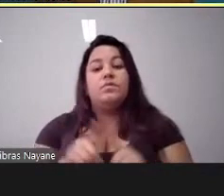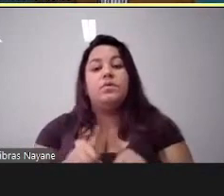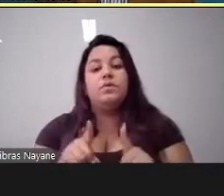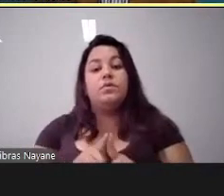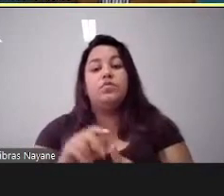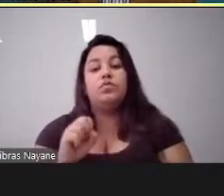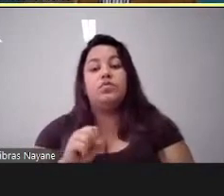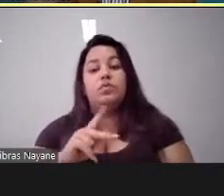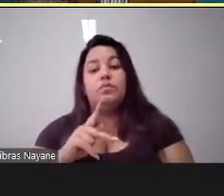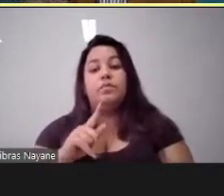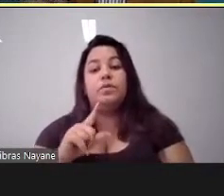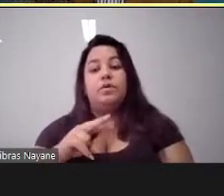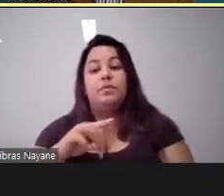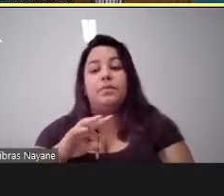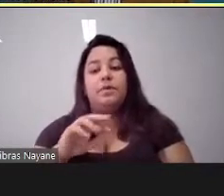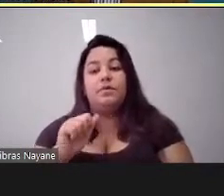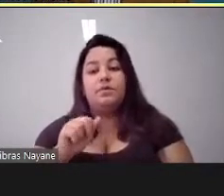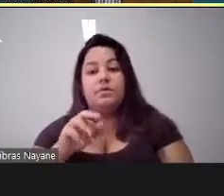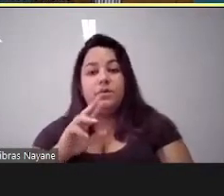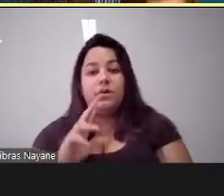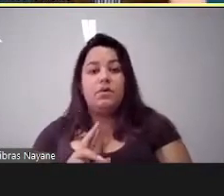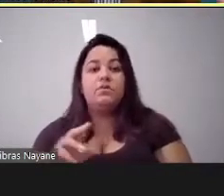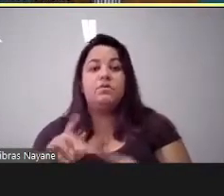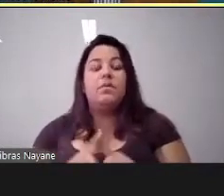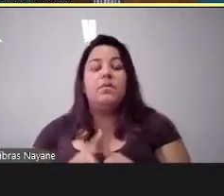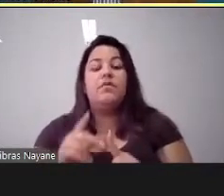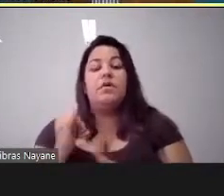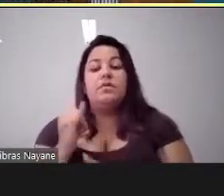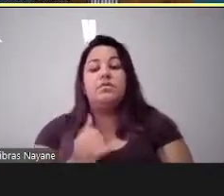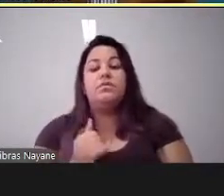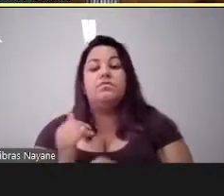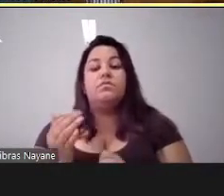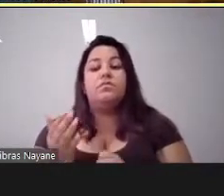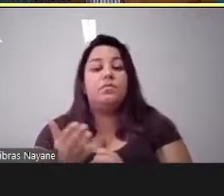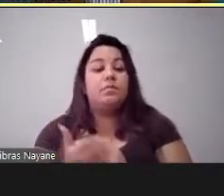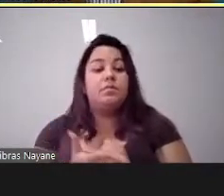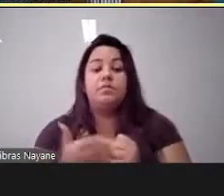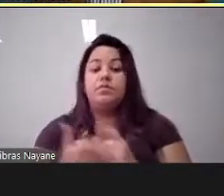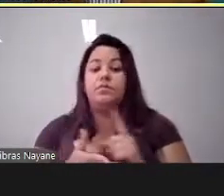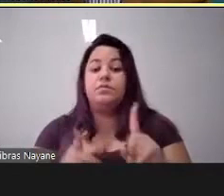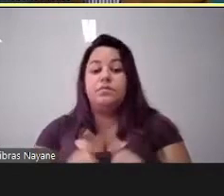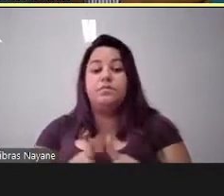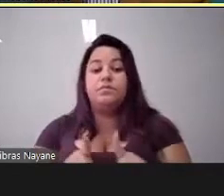Social Security. I just wanted to complement something here.